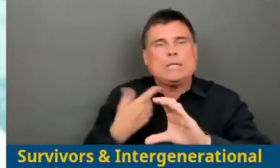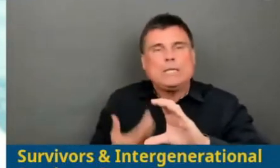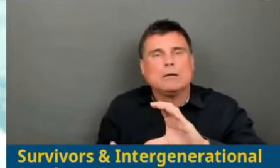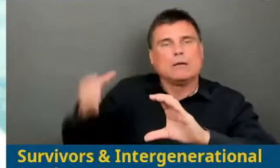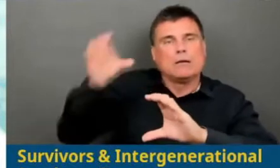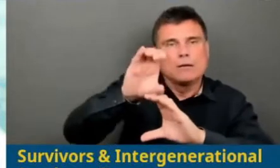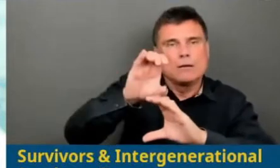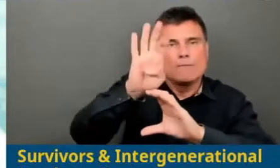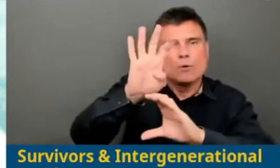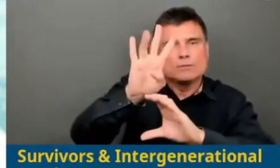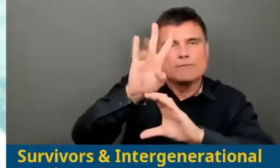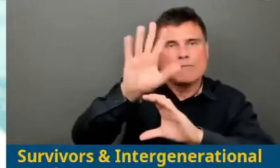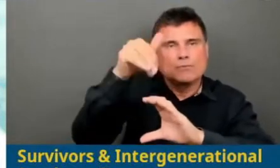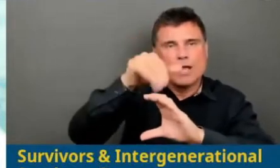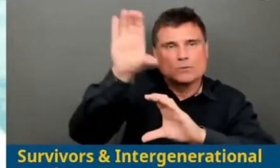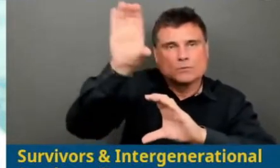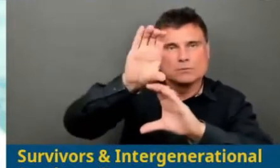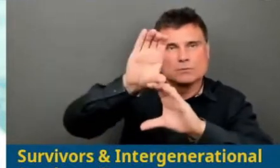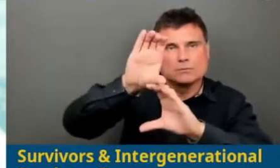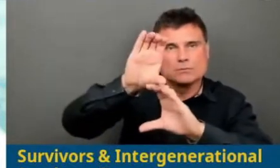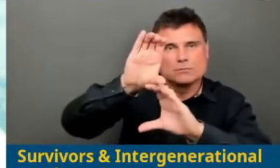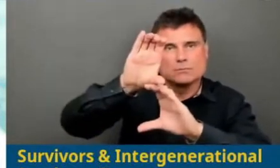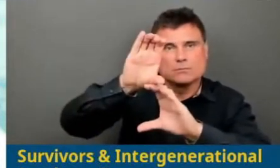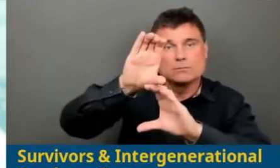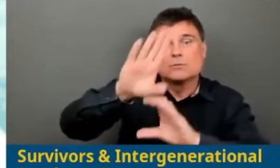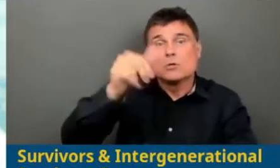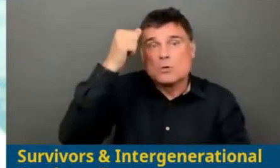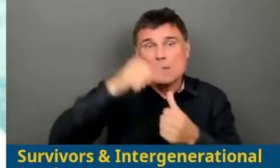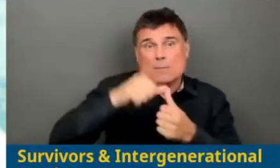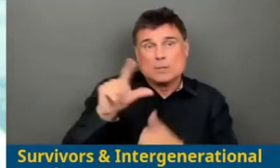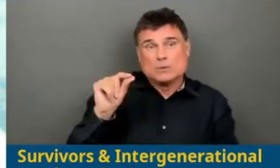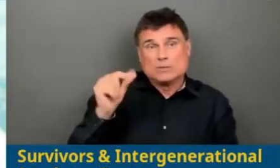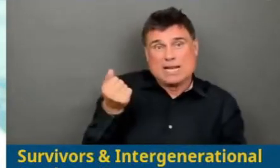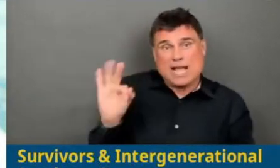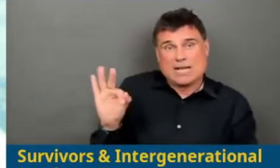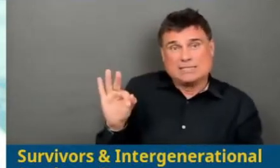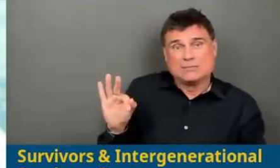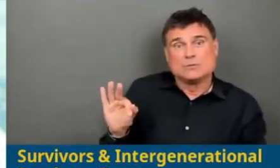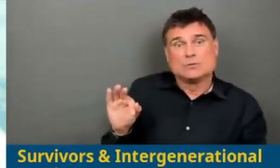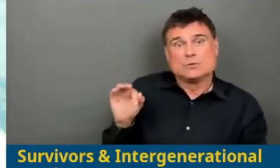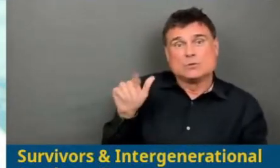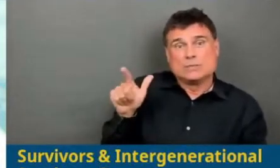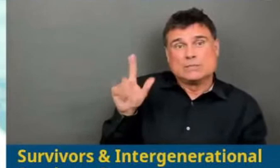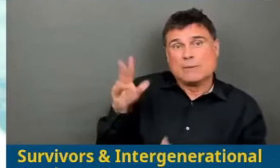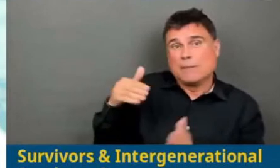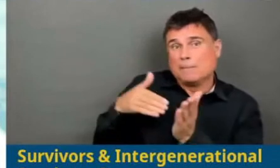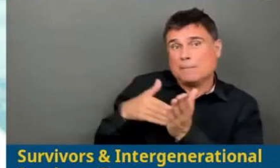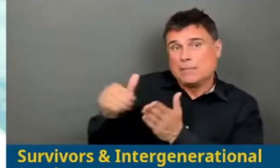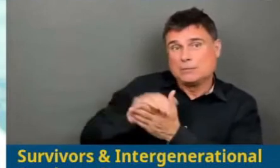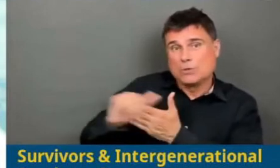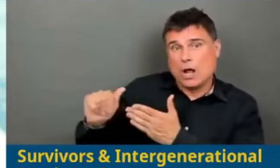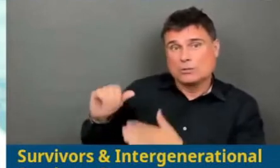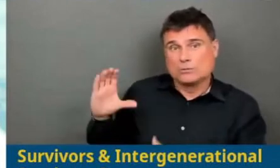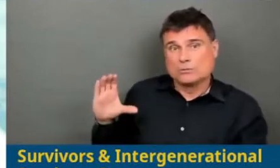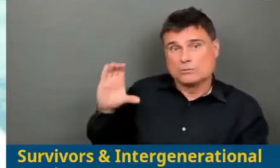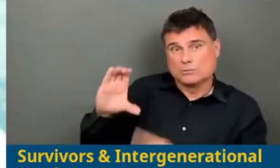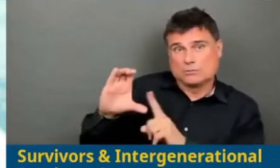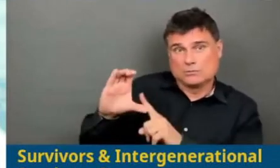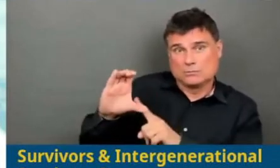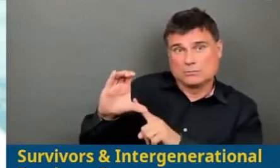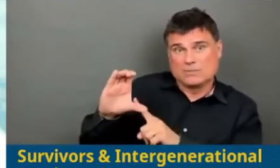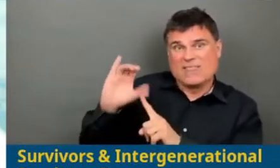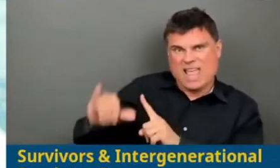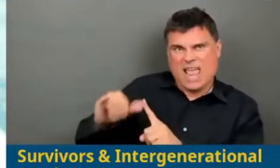the 2019 last federal budget, there was $27 million that were earmarked for this purpose, and it's not going to last very